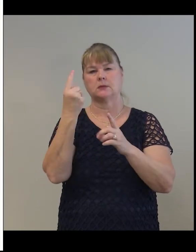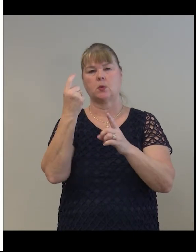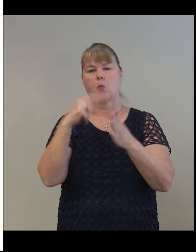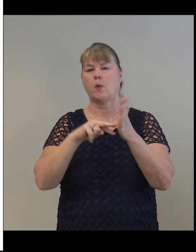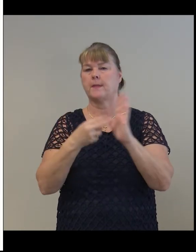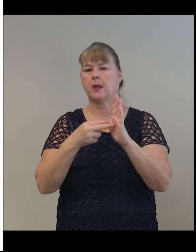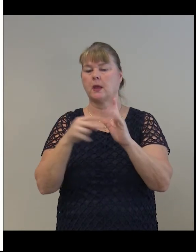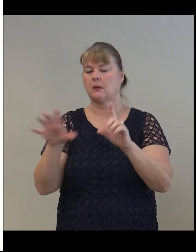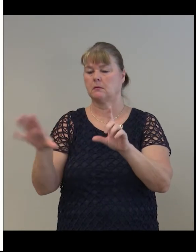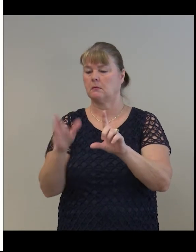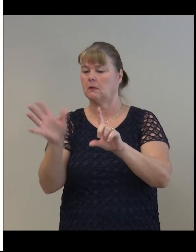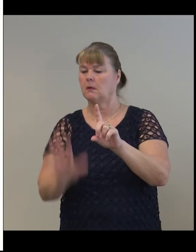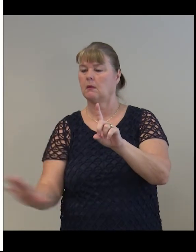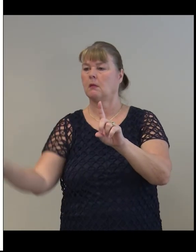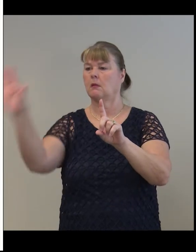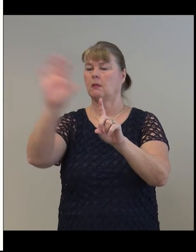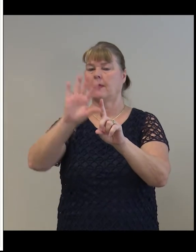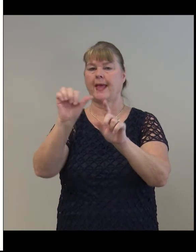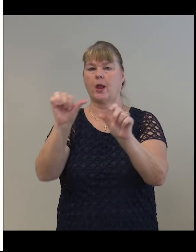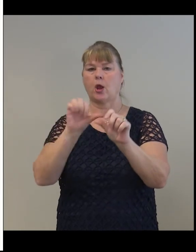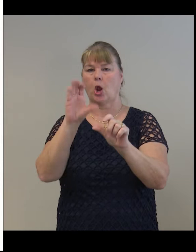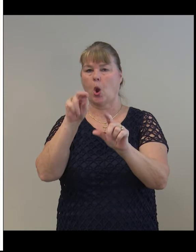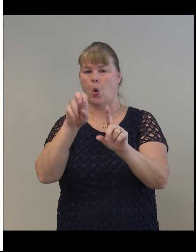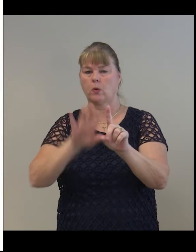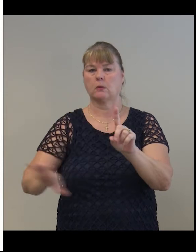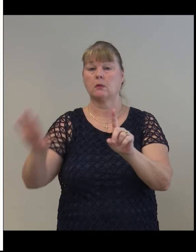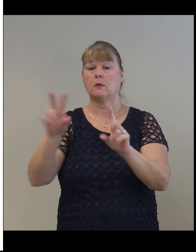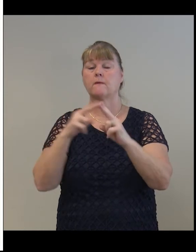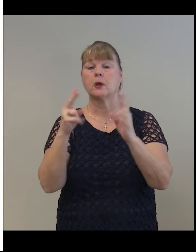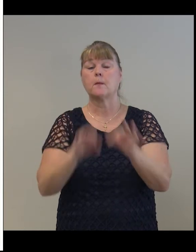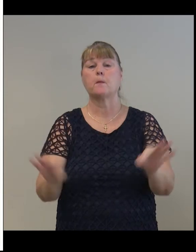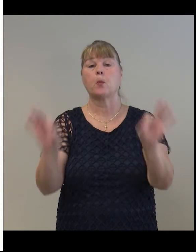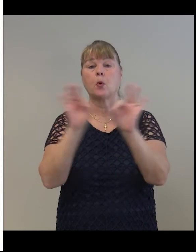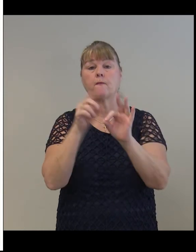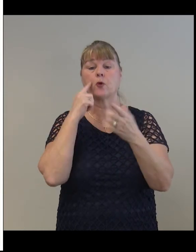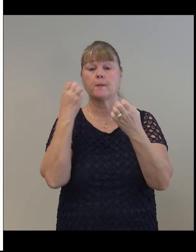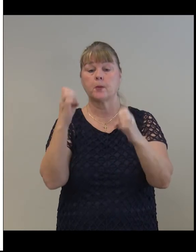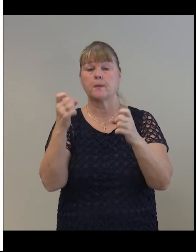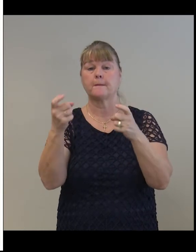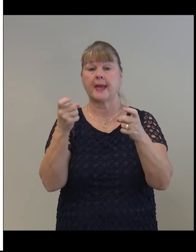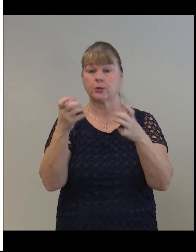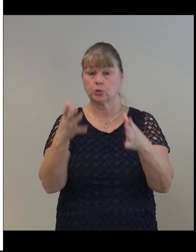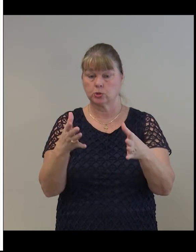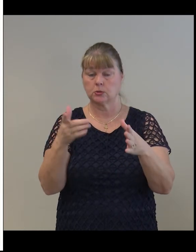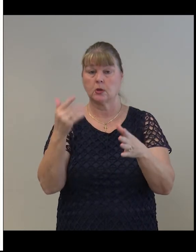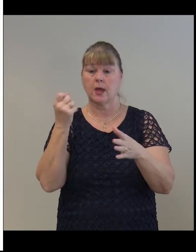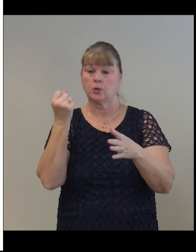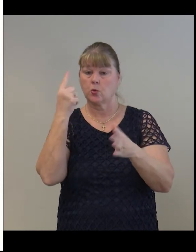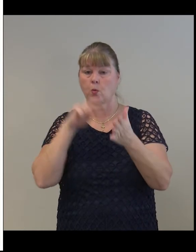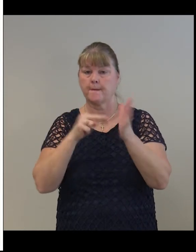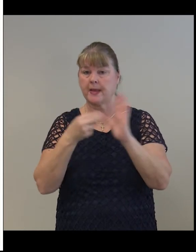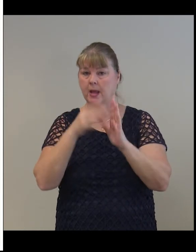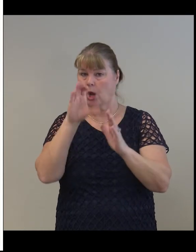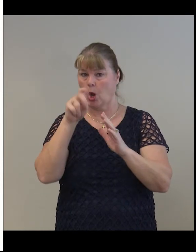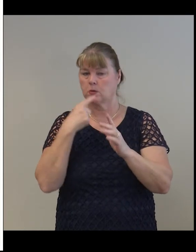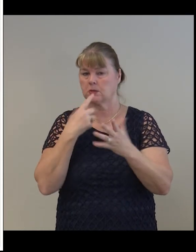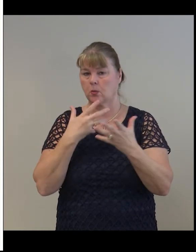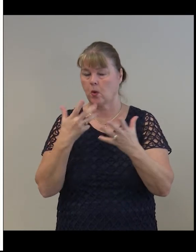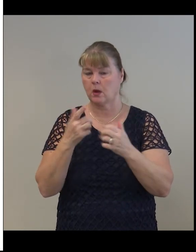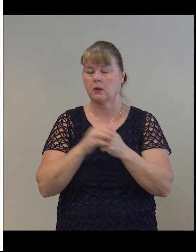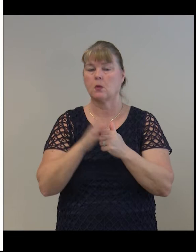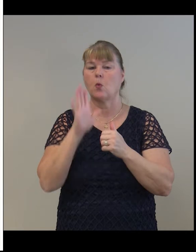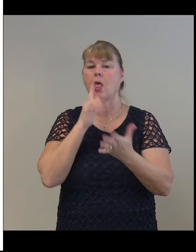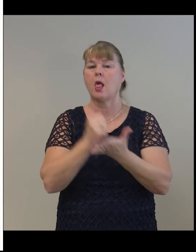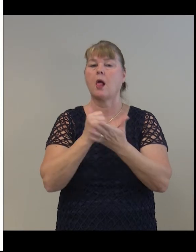to understand what it's telling you. It's very important for emergency managers to understand what this cone is